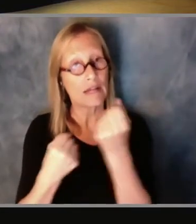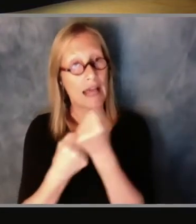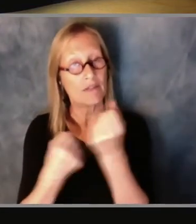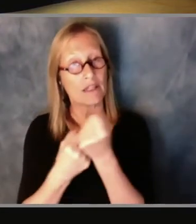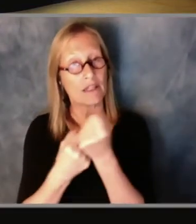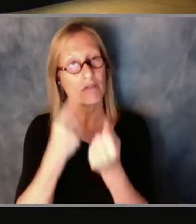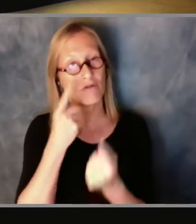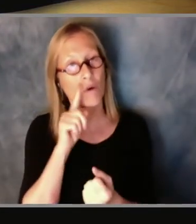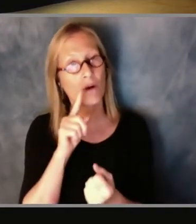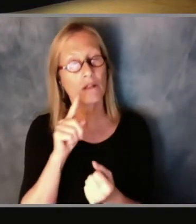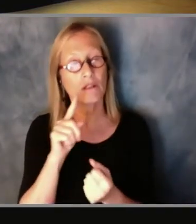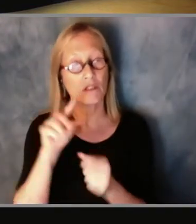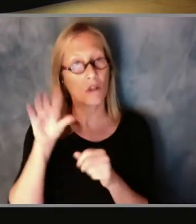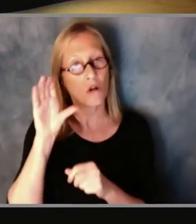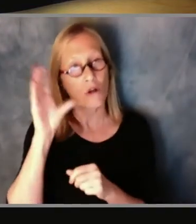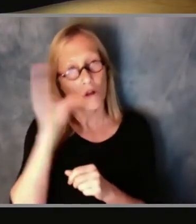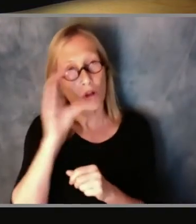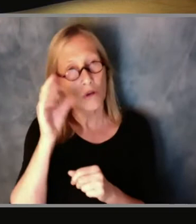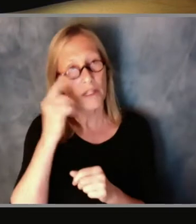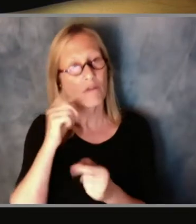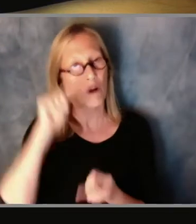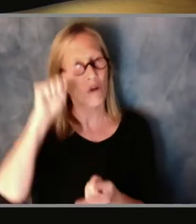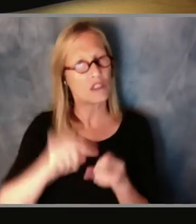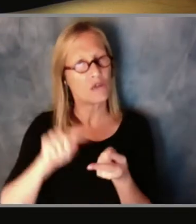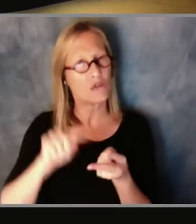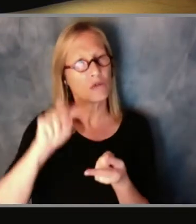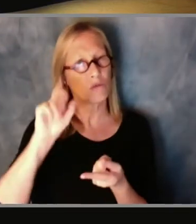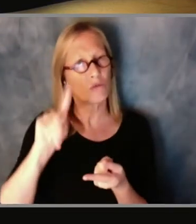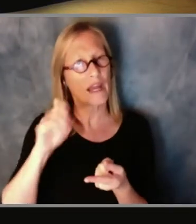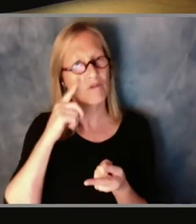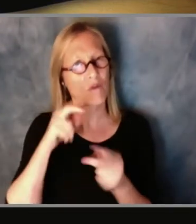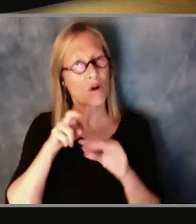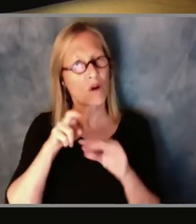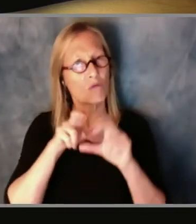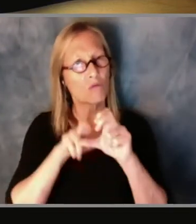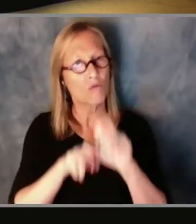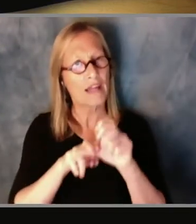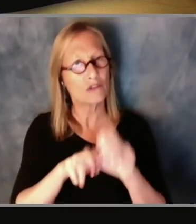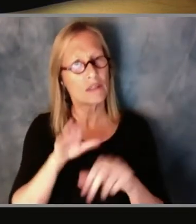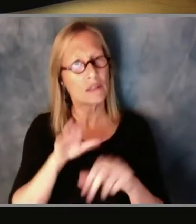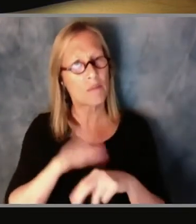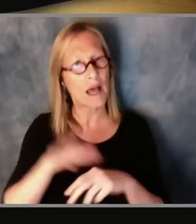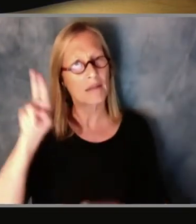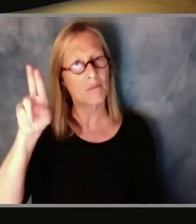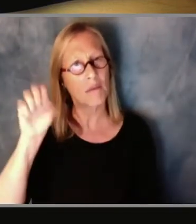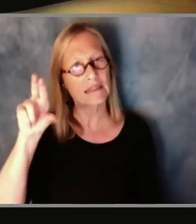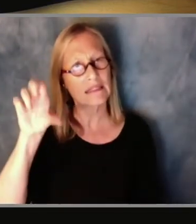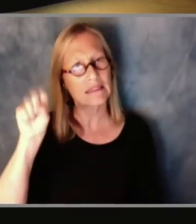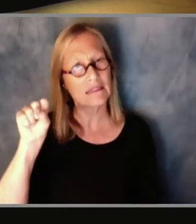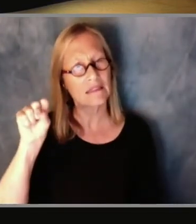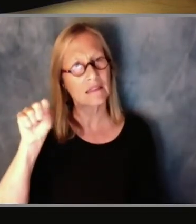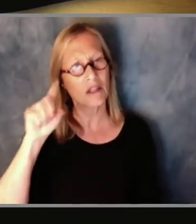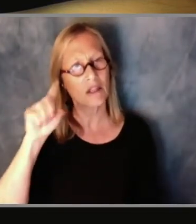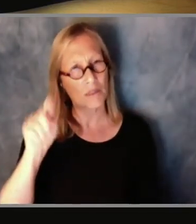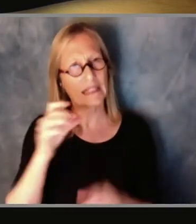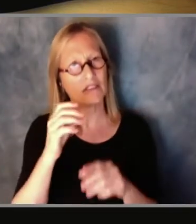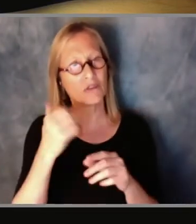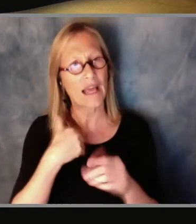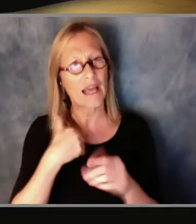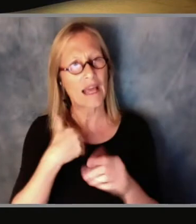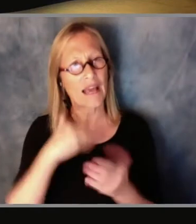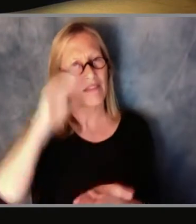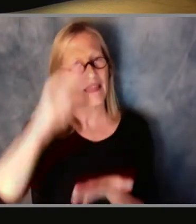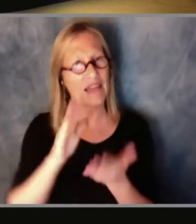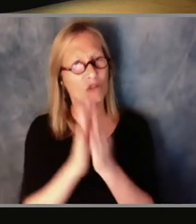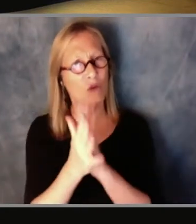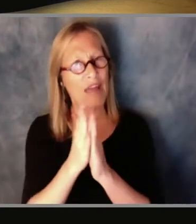a reduced rate for ridership on our buses, because this is, we need to take traffic off the road. And if there's ways we